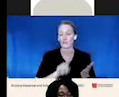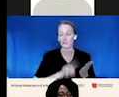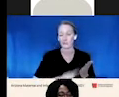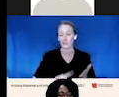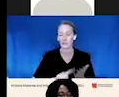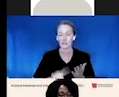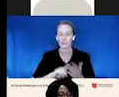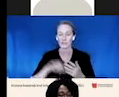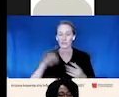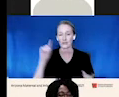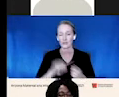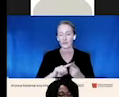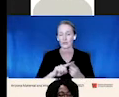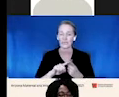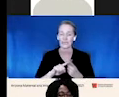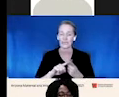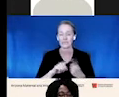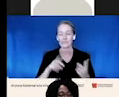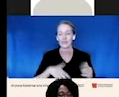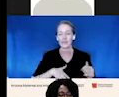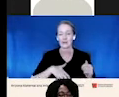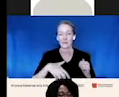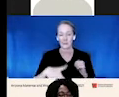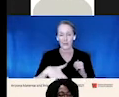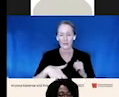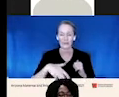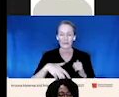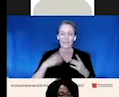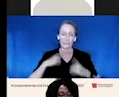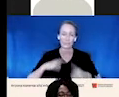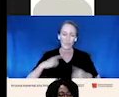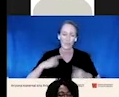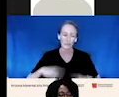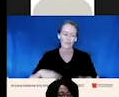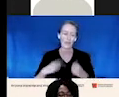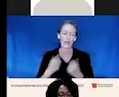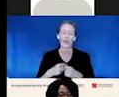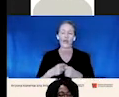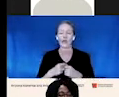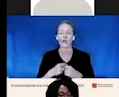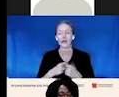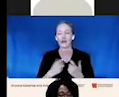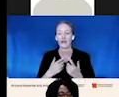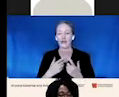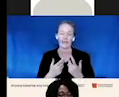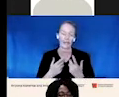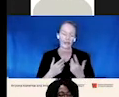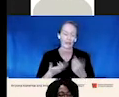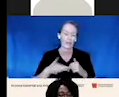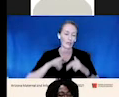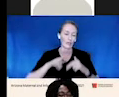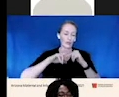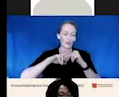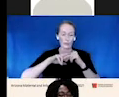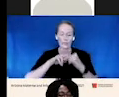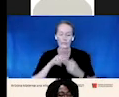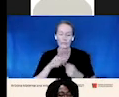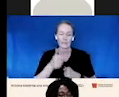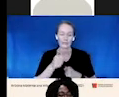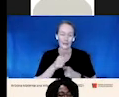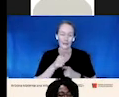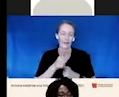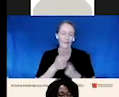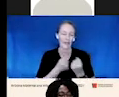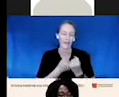maternal depression, decreased substance use among moms, increased parent self-efficacy, and reduced parental stress. So there's a lot